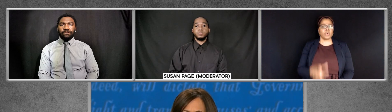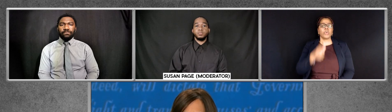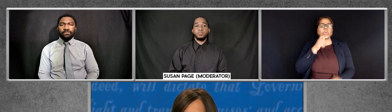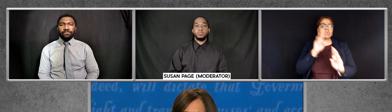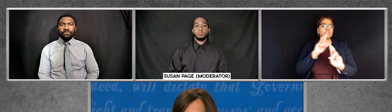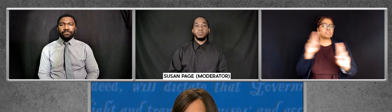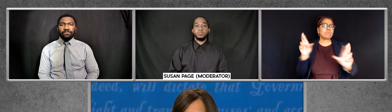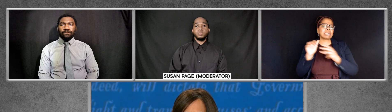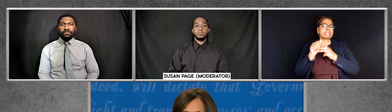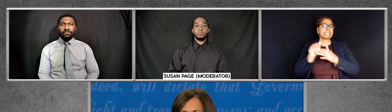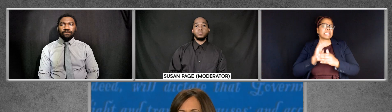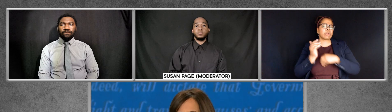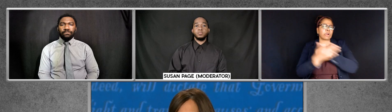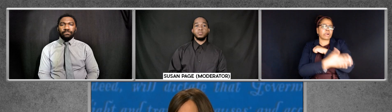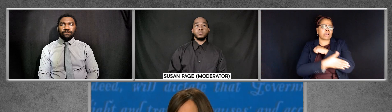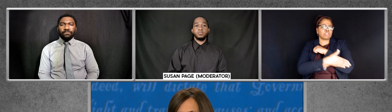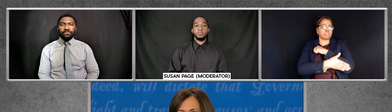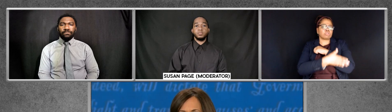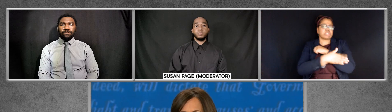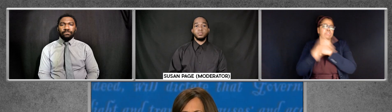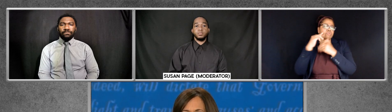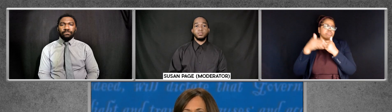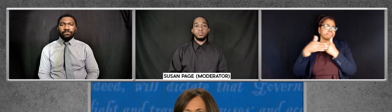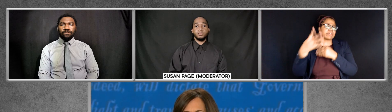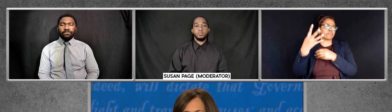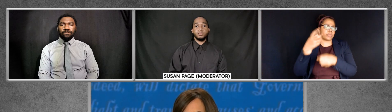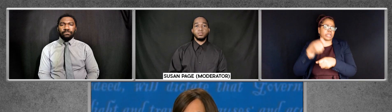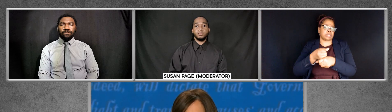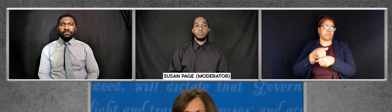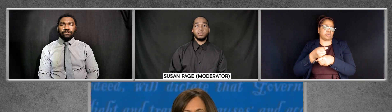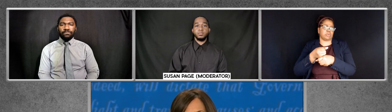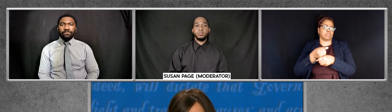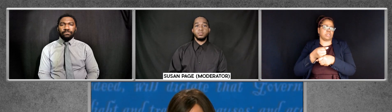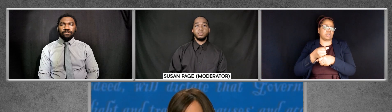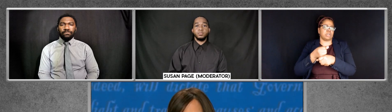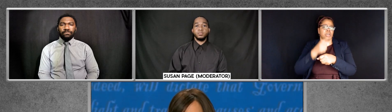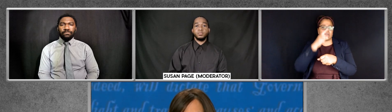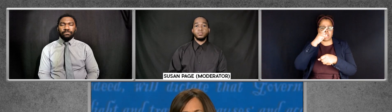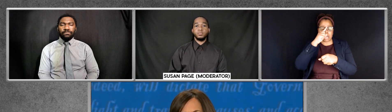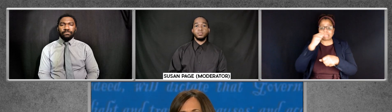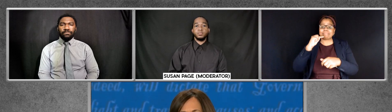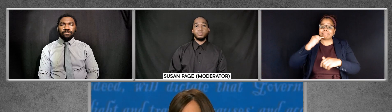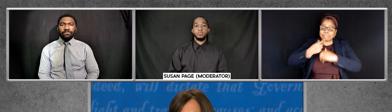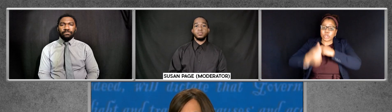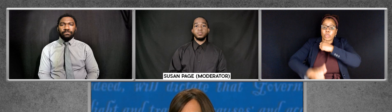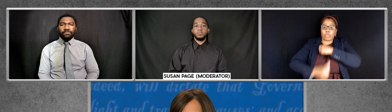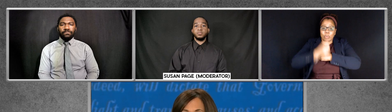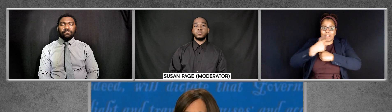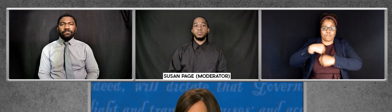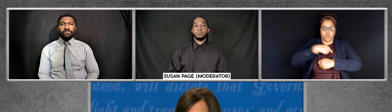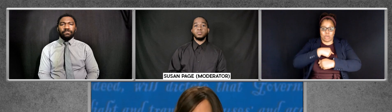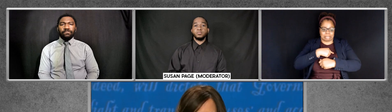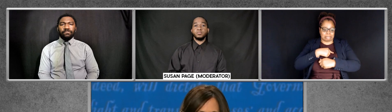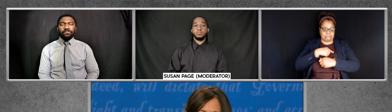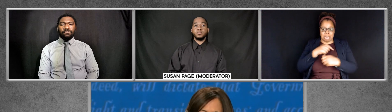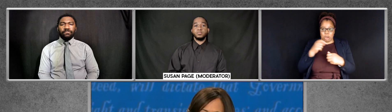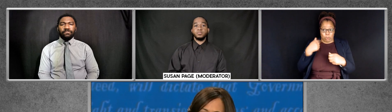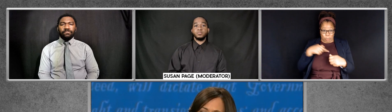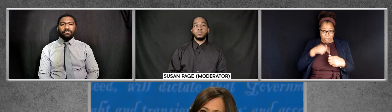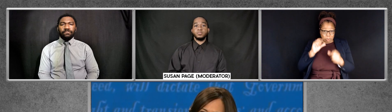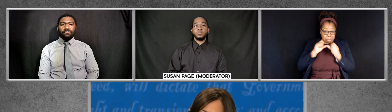lead our country over the course of the next 4 years on what is an existential threat to us as human beings. Joe is